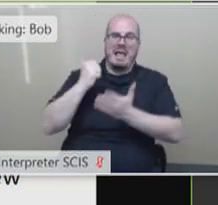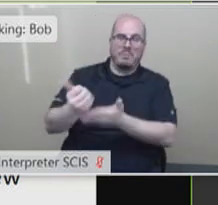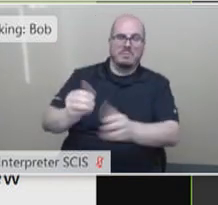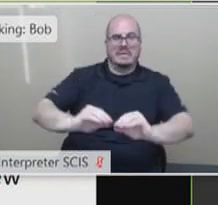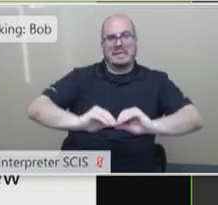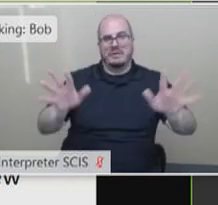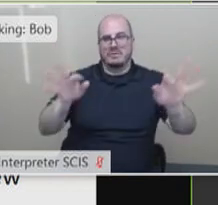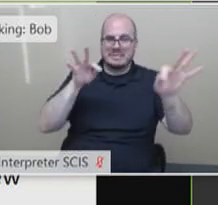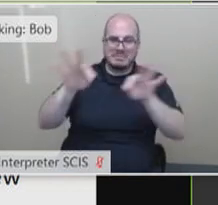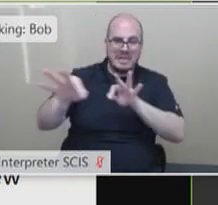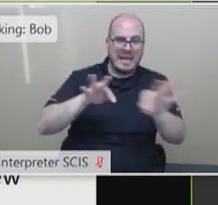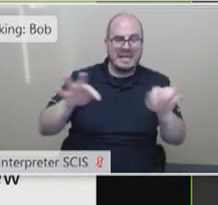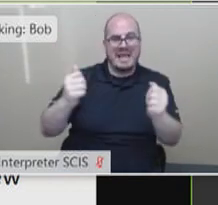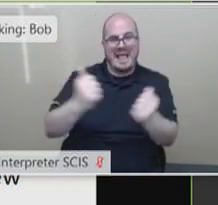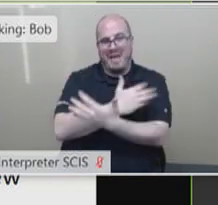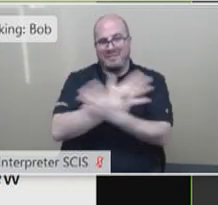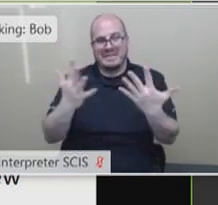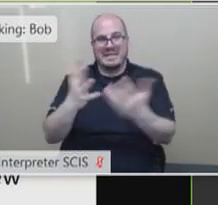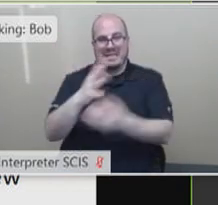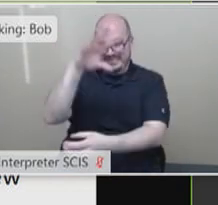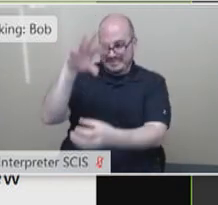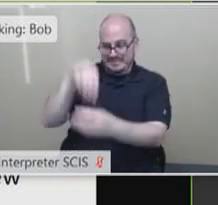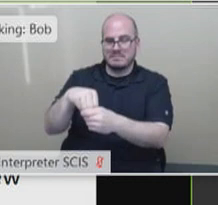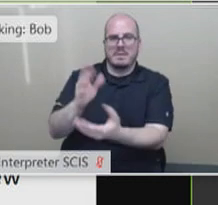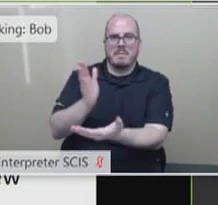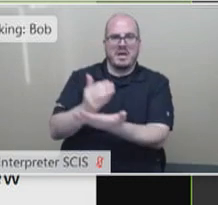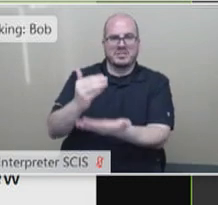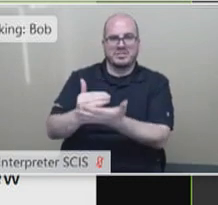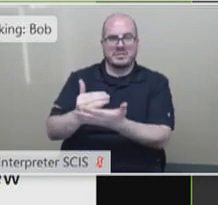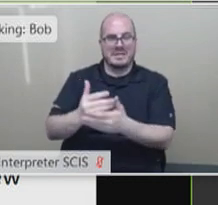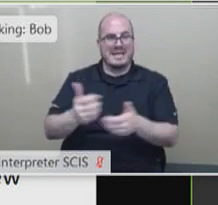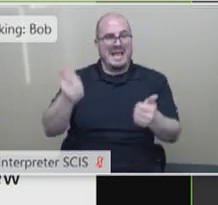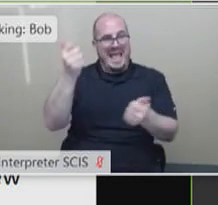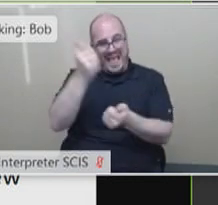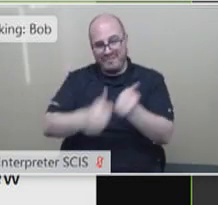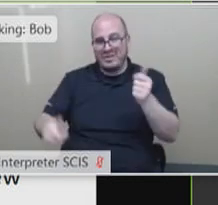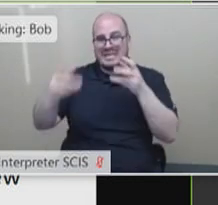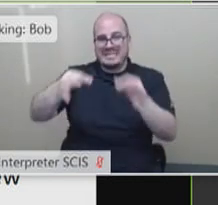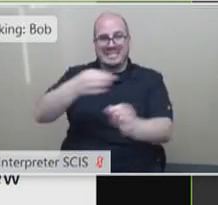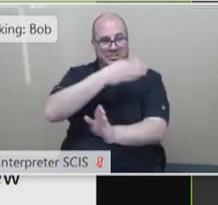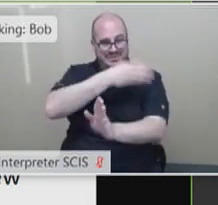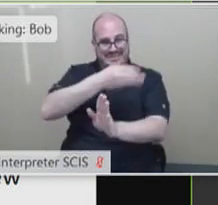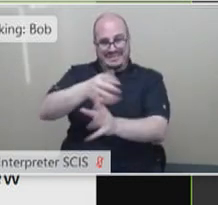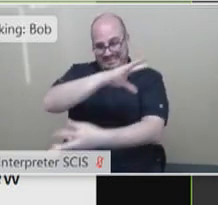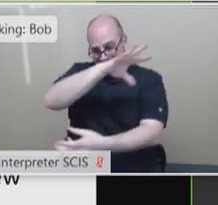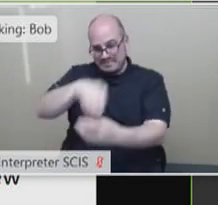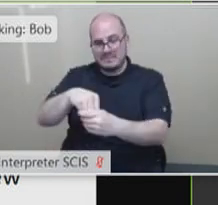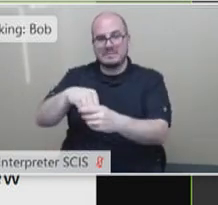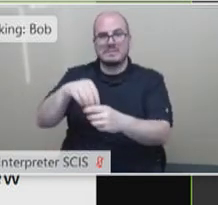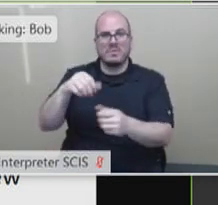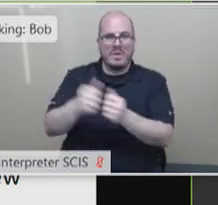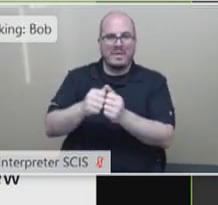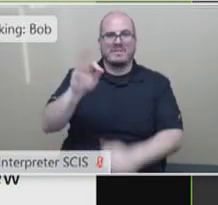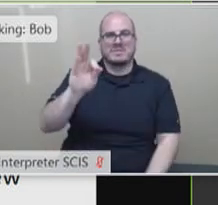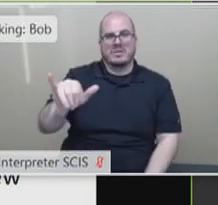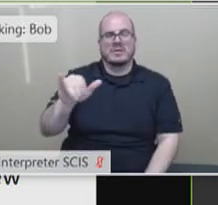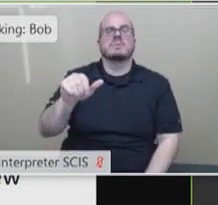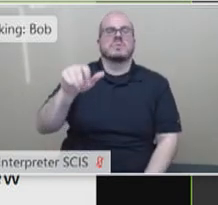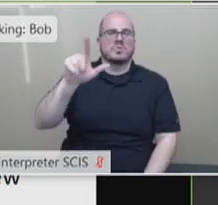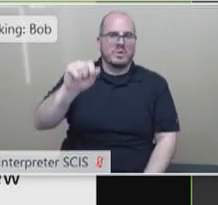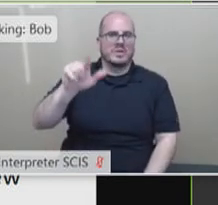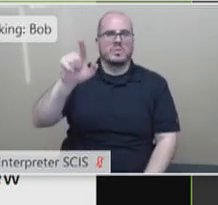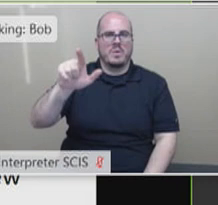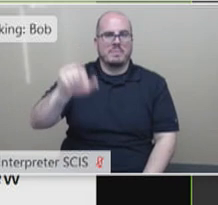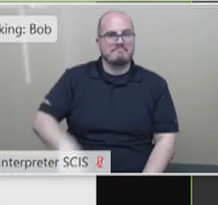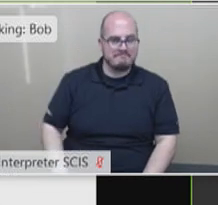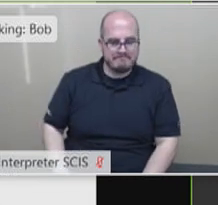explain everything that's in the final budget and every decision that we have made to get to balance for fiscal 2021. So